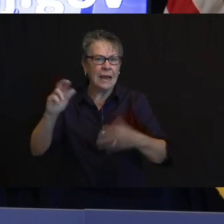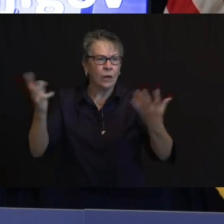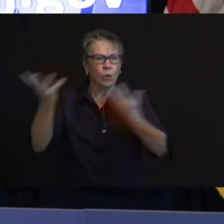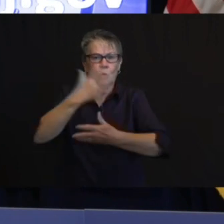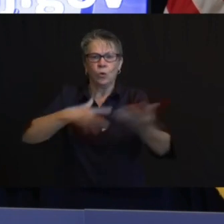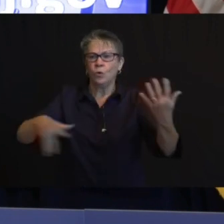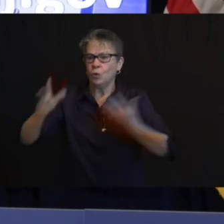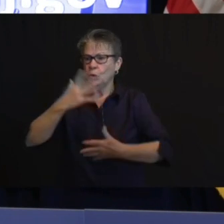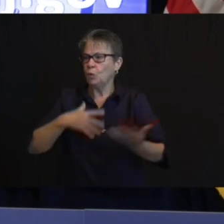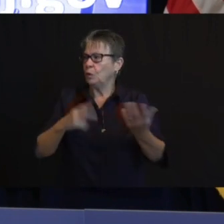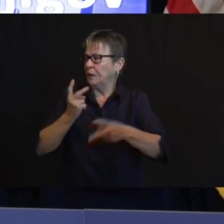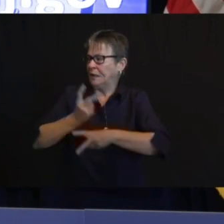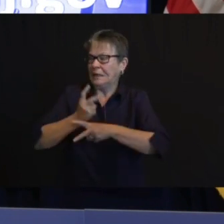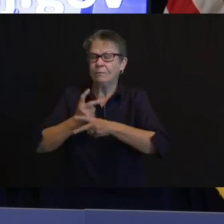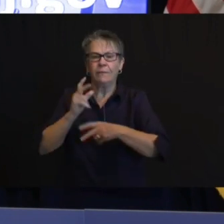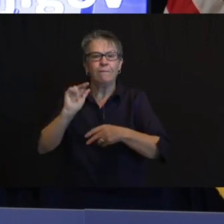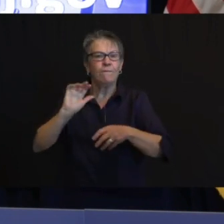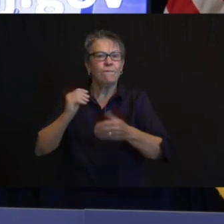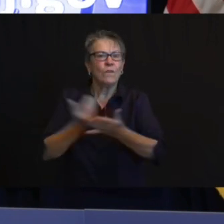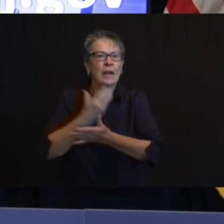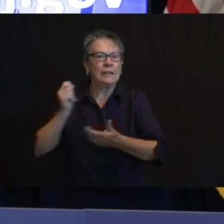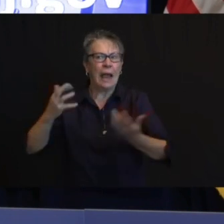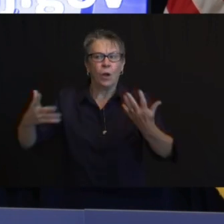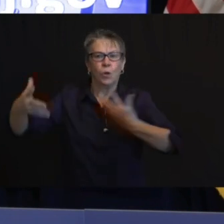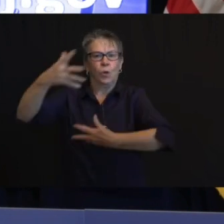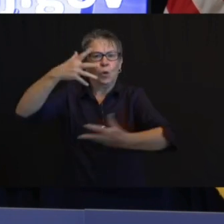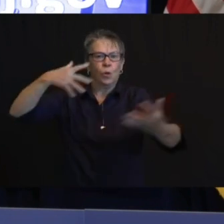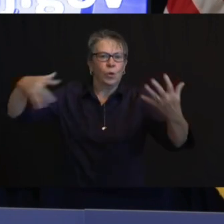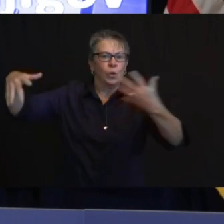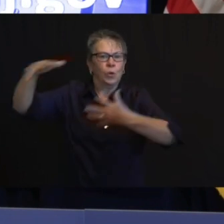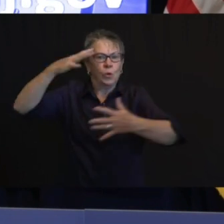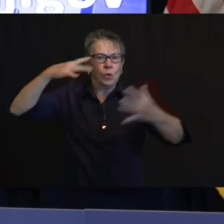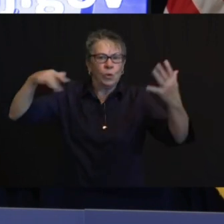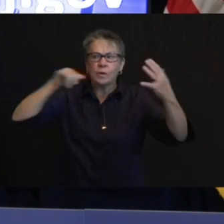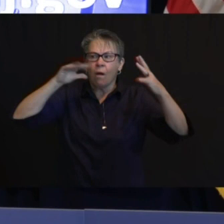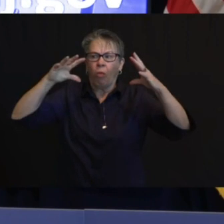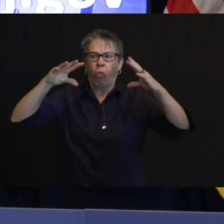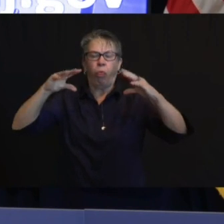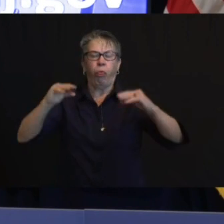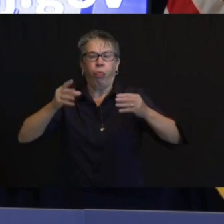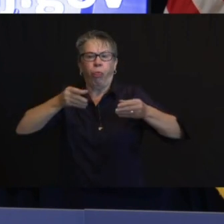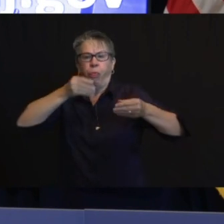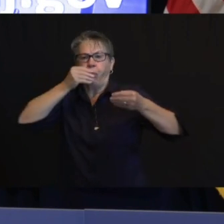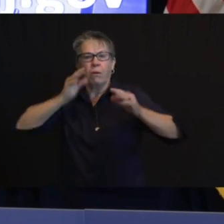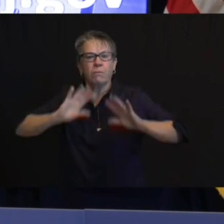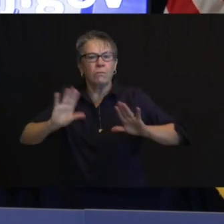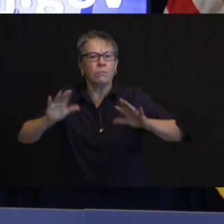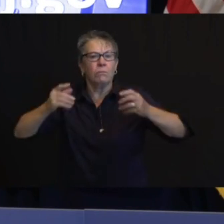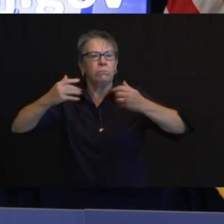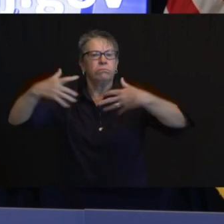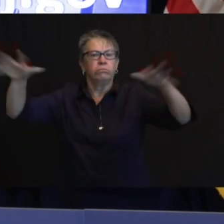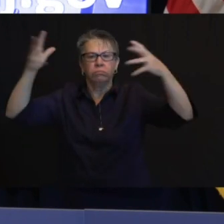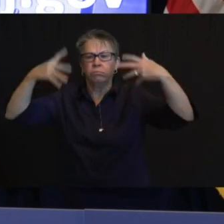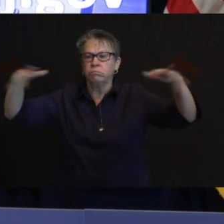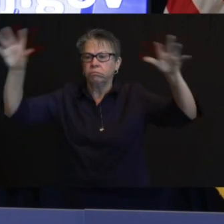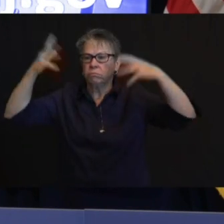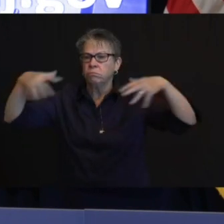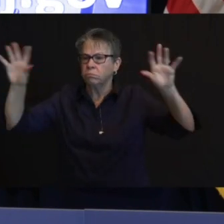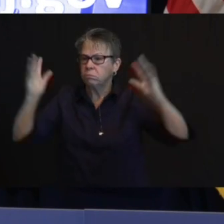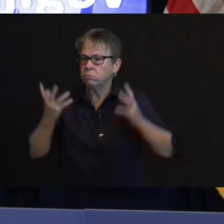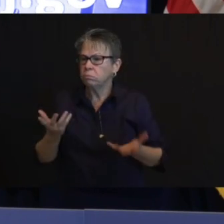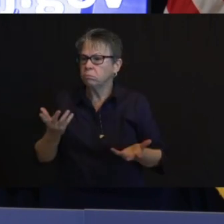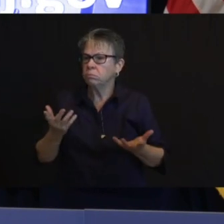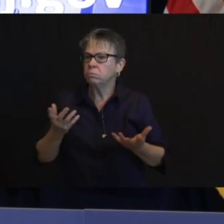continuous circulation. If you are hosting, provide attendees with supplies to help everyone to stay healthy